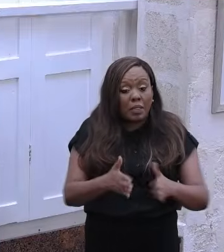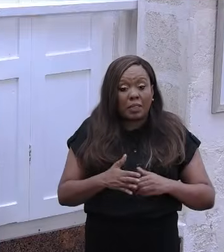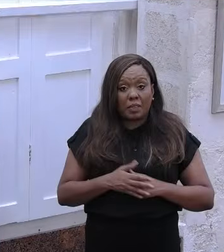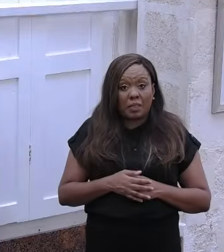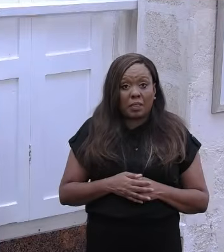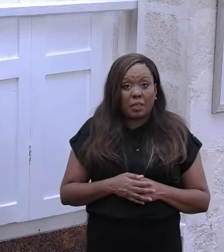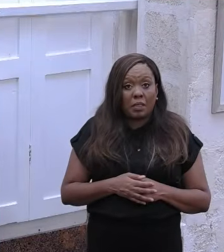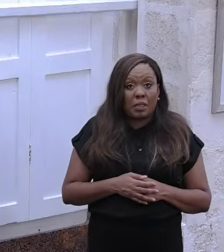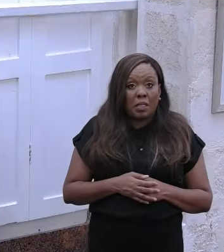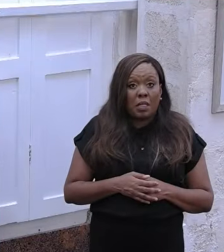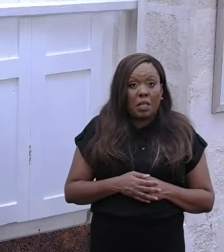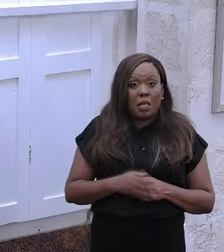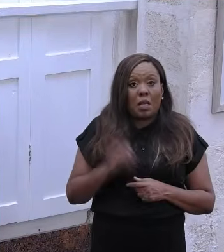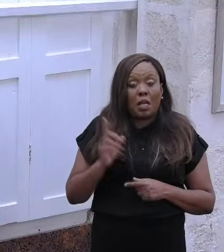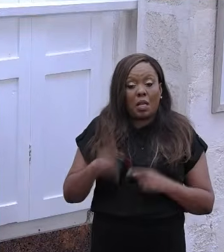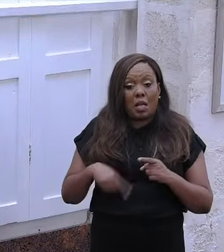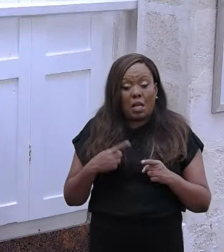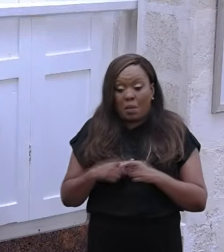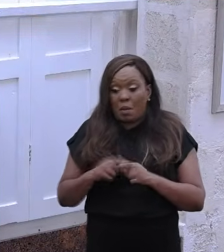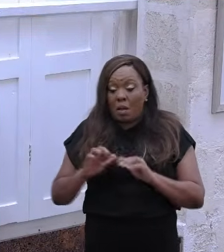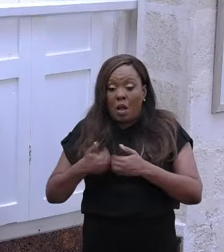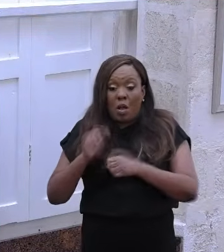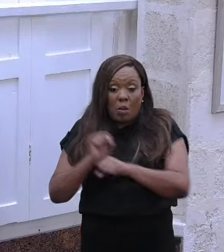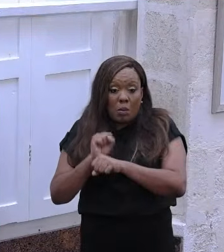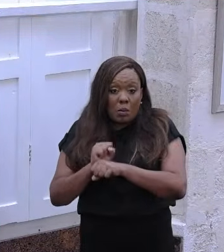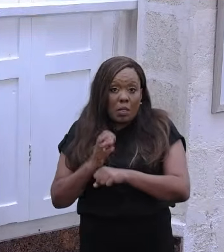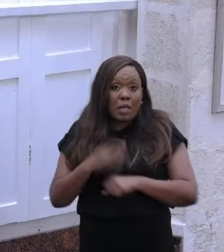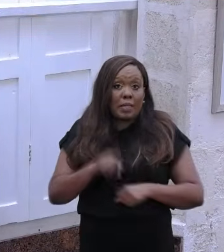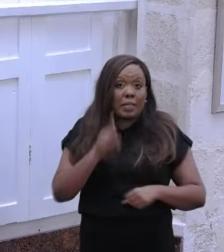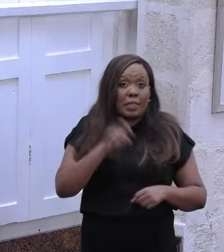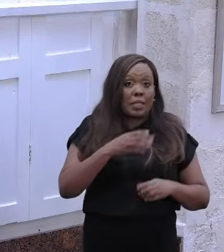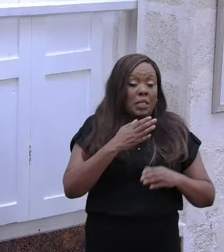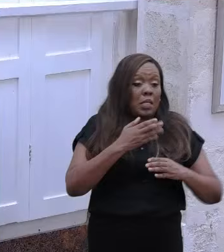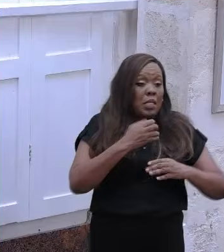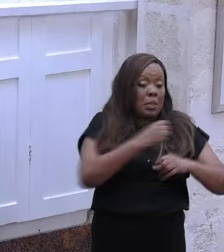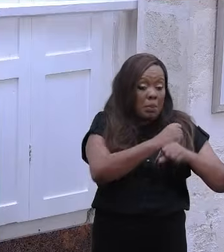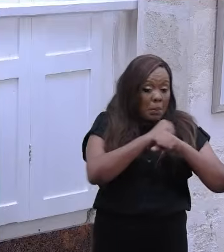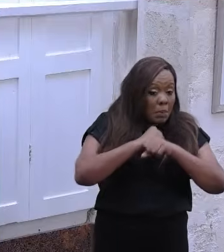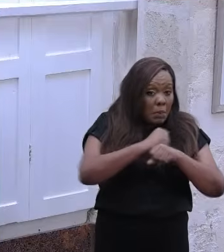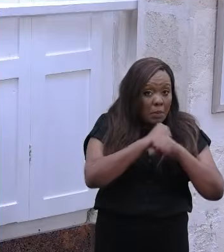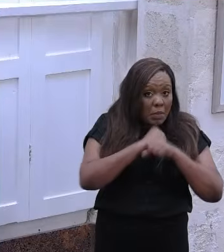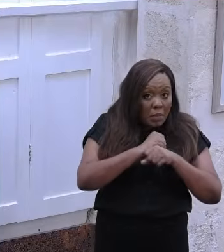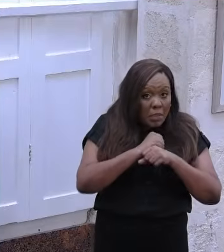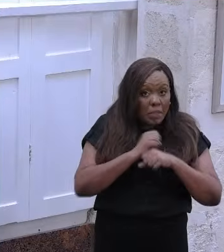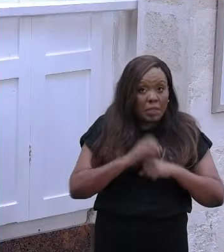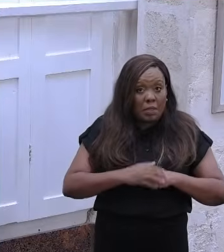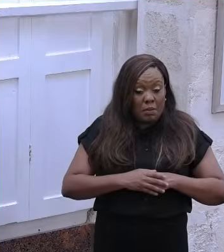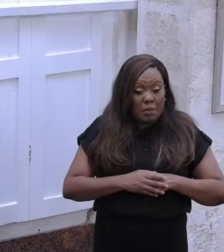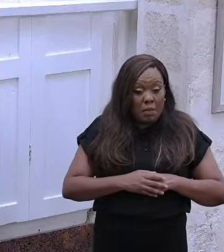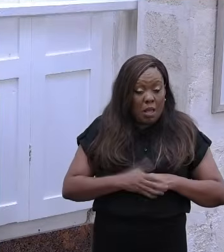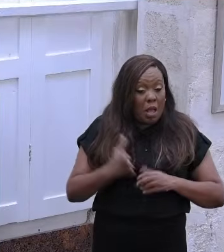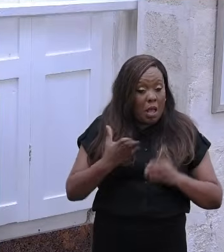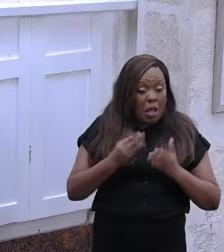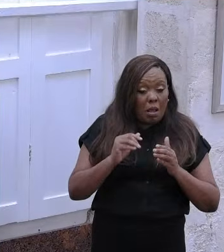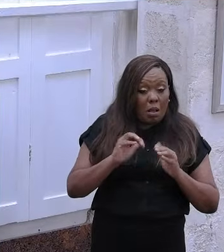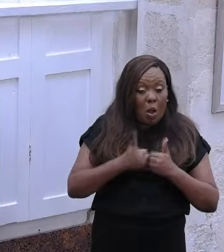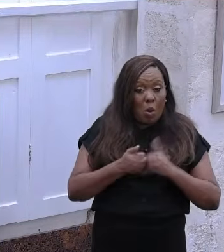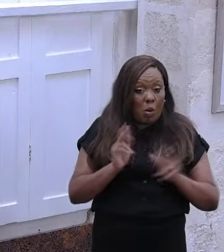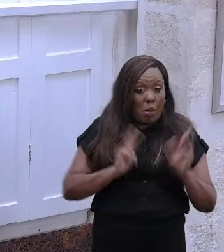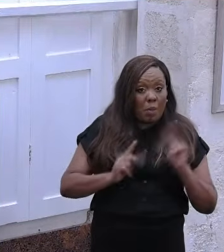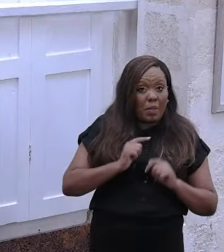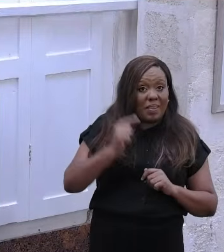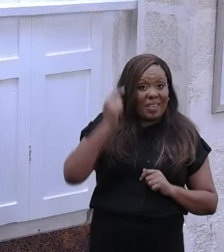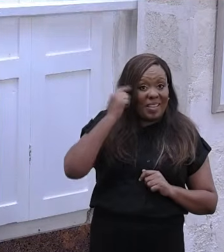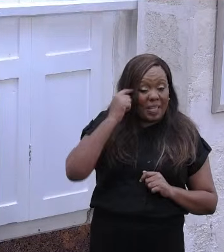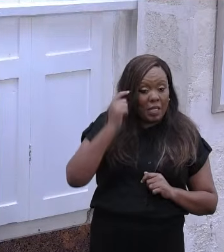the efficacy and the efficiency of it and the need to protect what people think, or people believe quite correctly so, is this